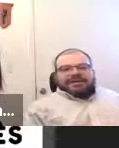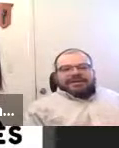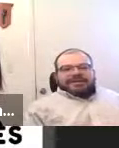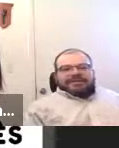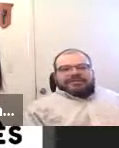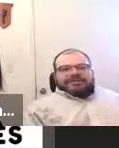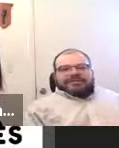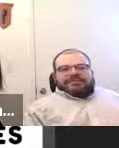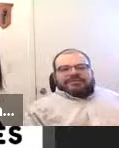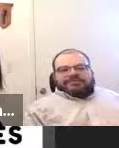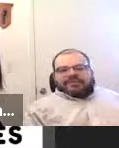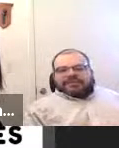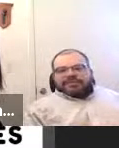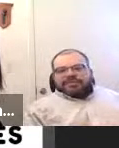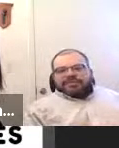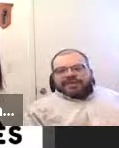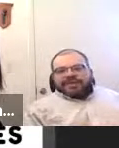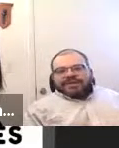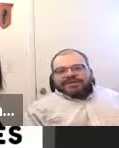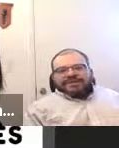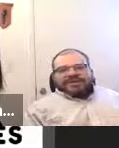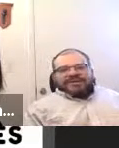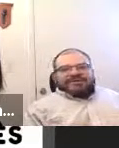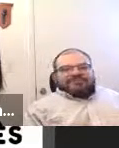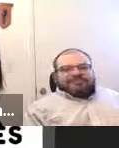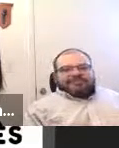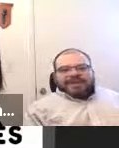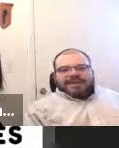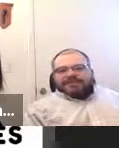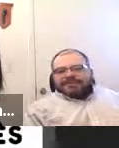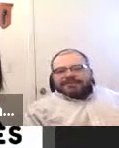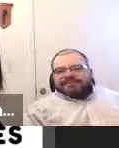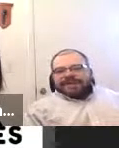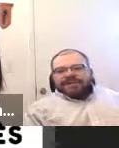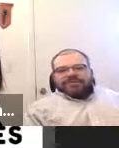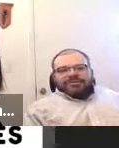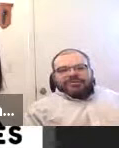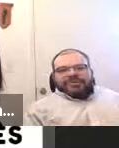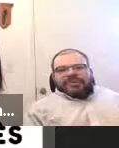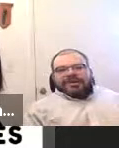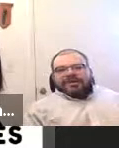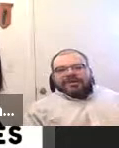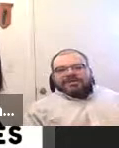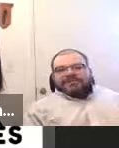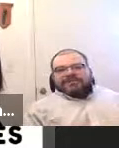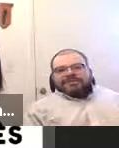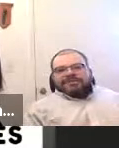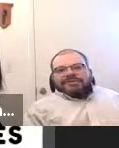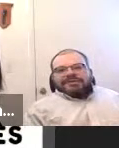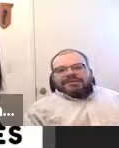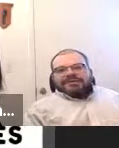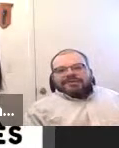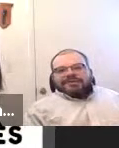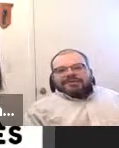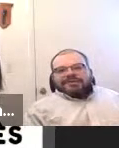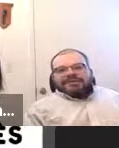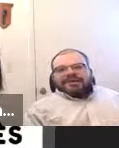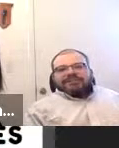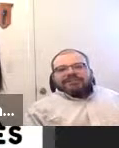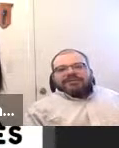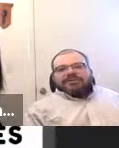the traditional 2-parent man and woman household, and of course